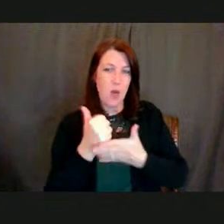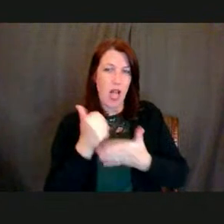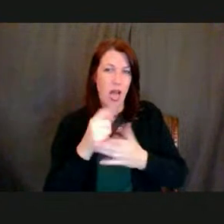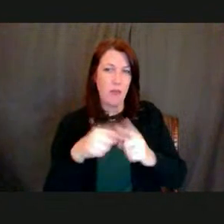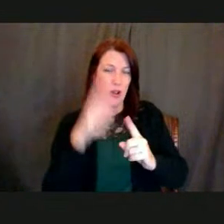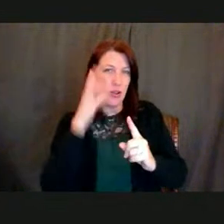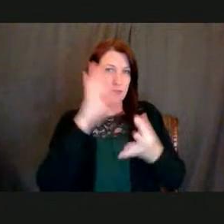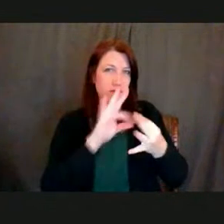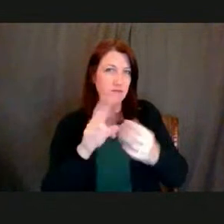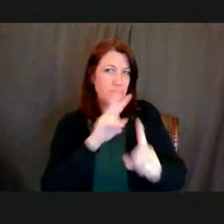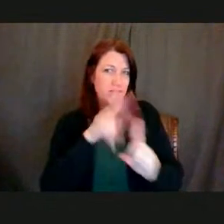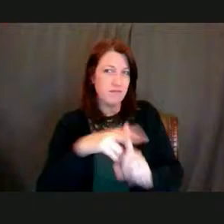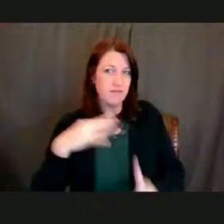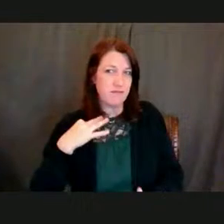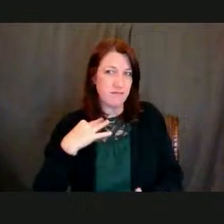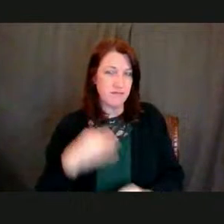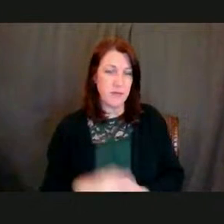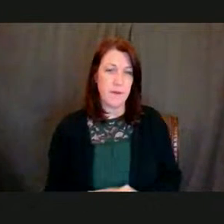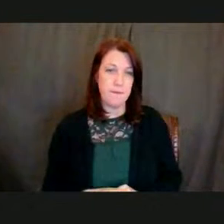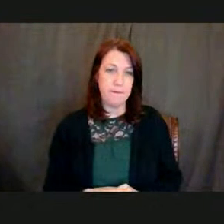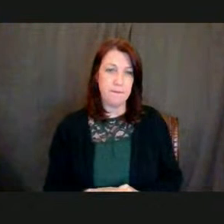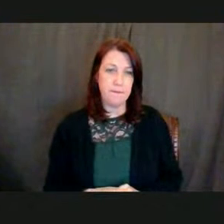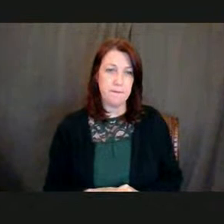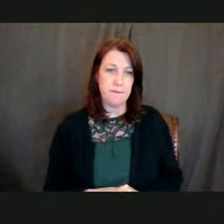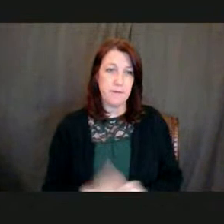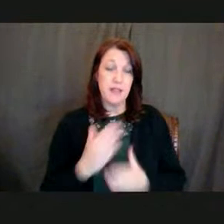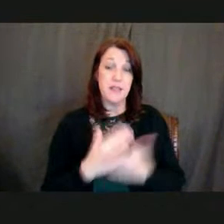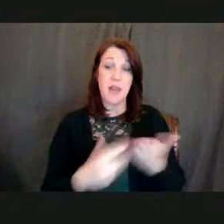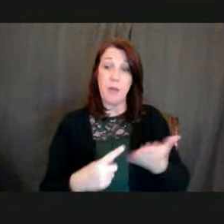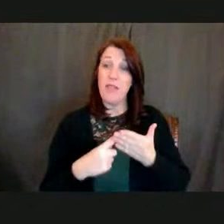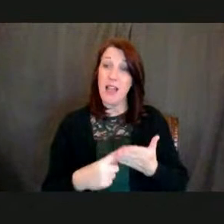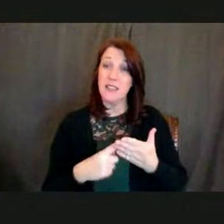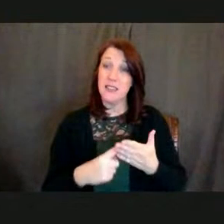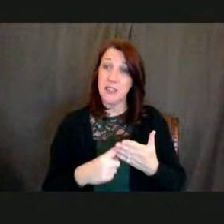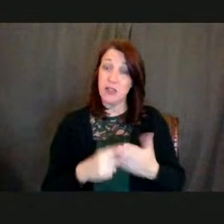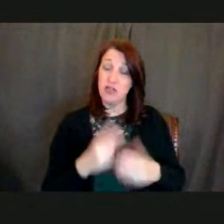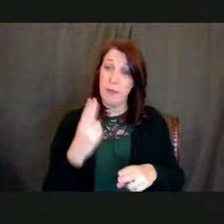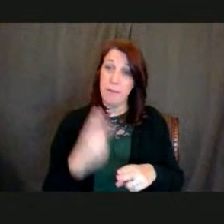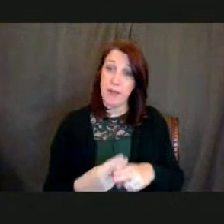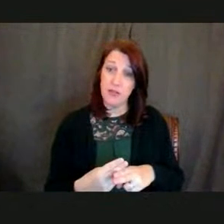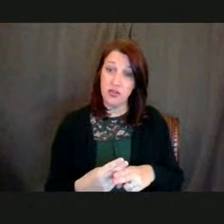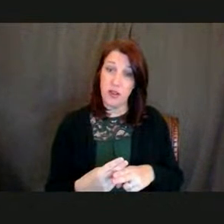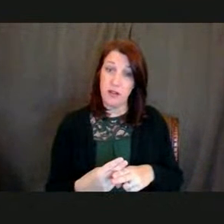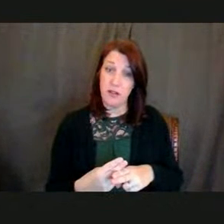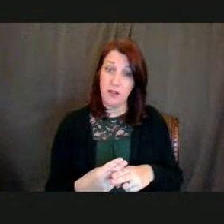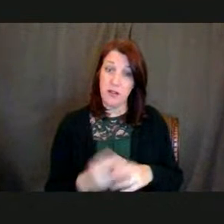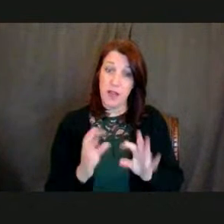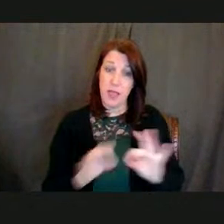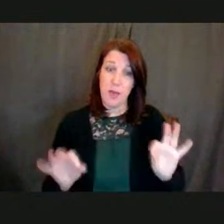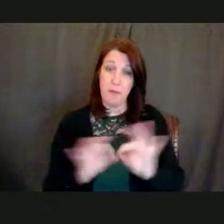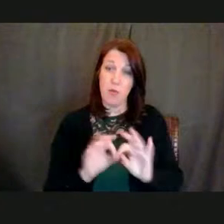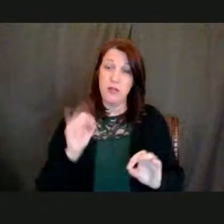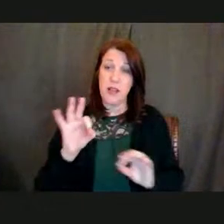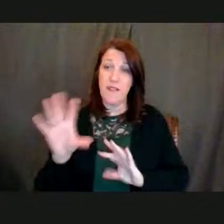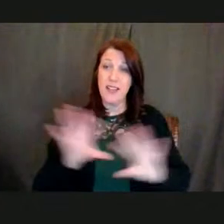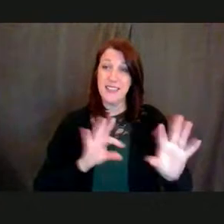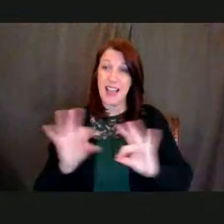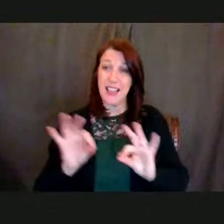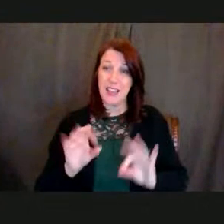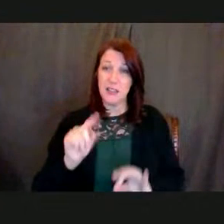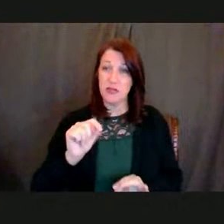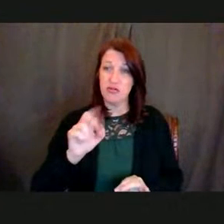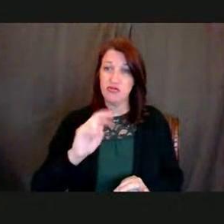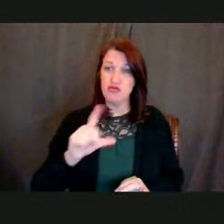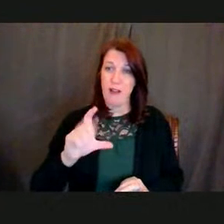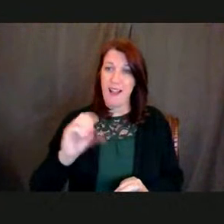So some of the discussion mentioned the importance of selecting trial